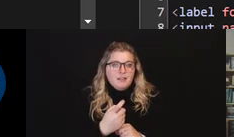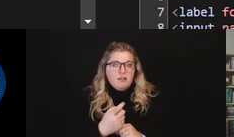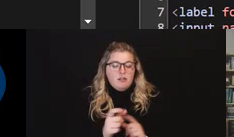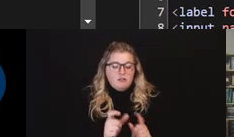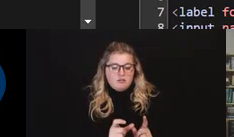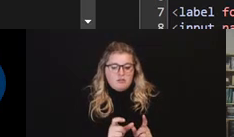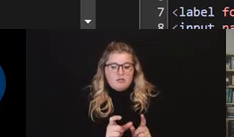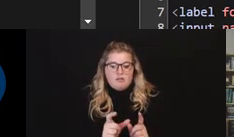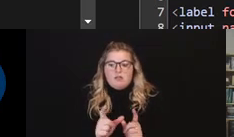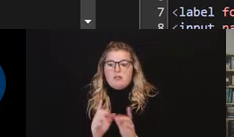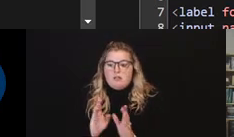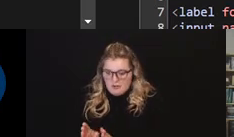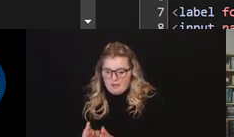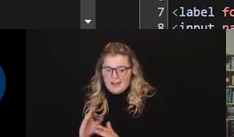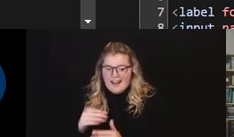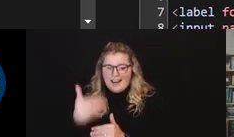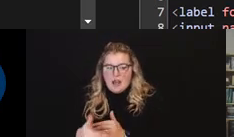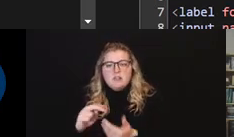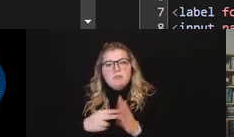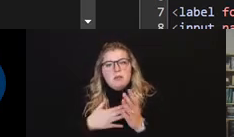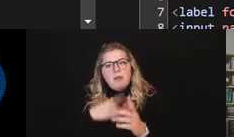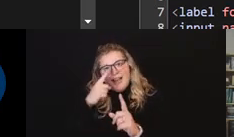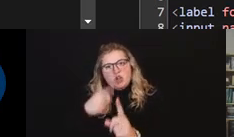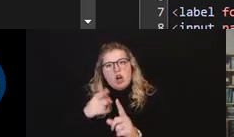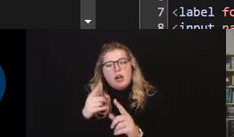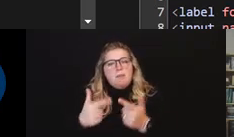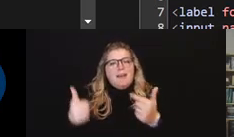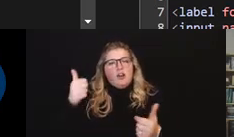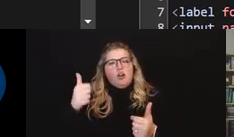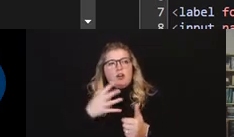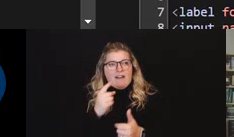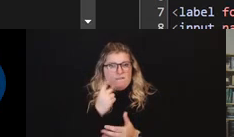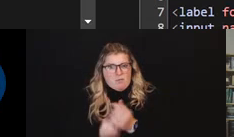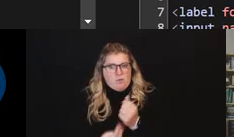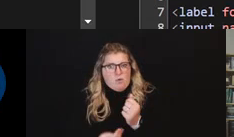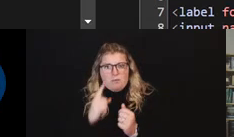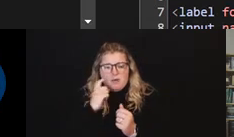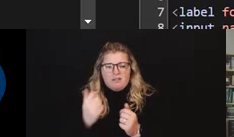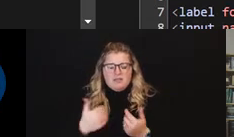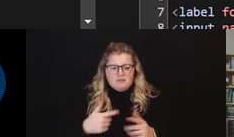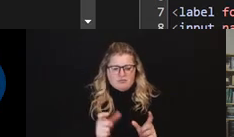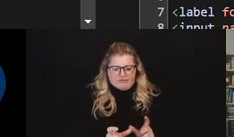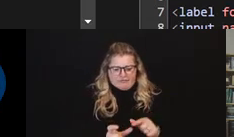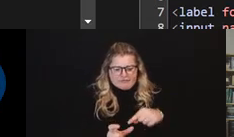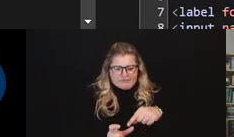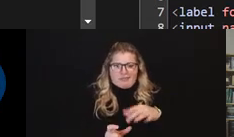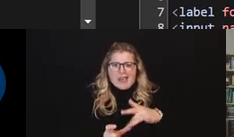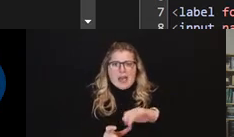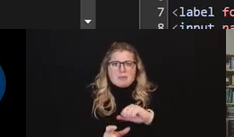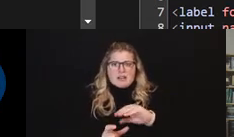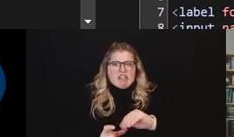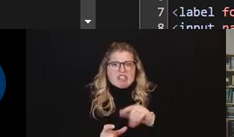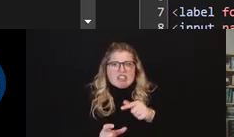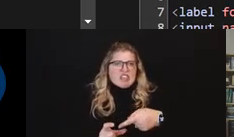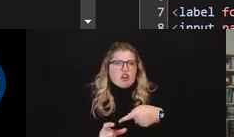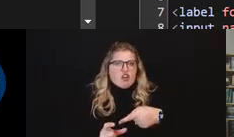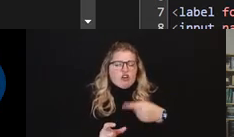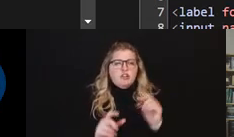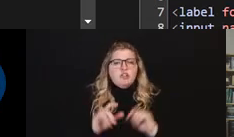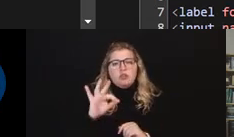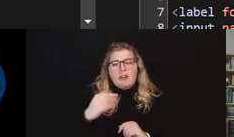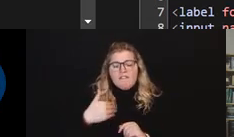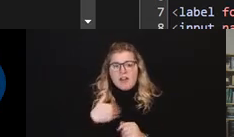Well, now my target's bigger, right? And it's kind of bigger for both of them because there's this empty space. So if I tap, if I get at least